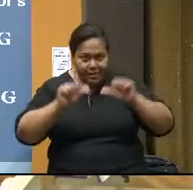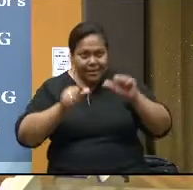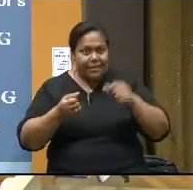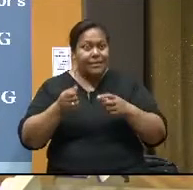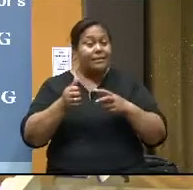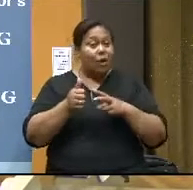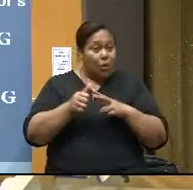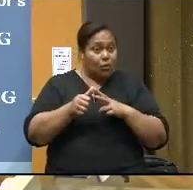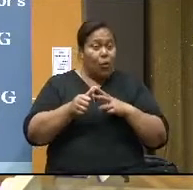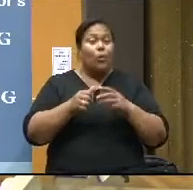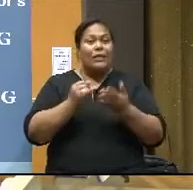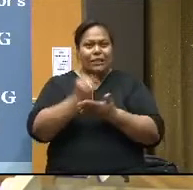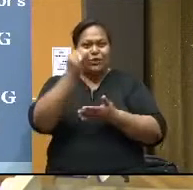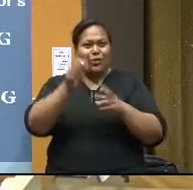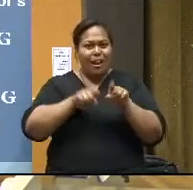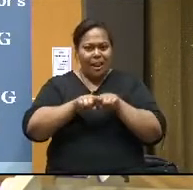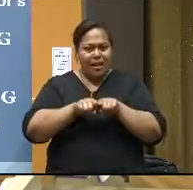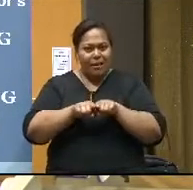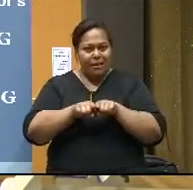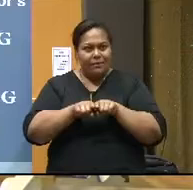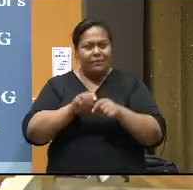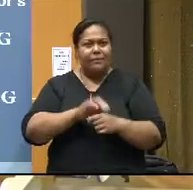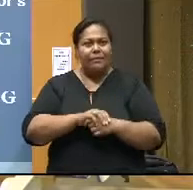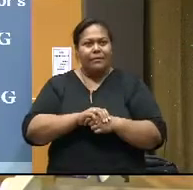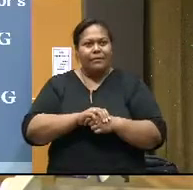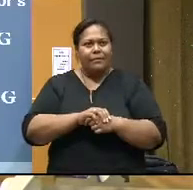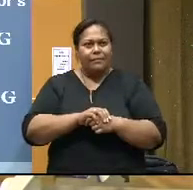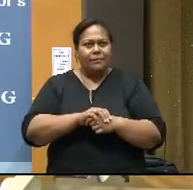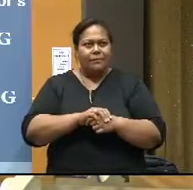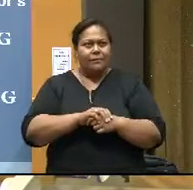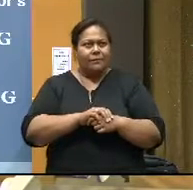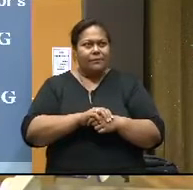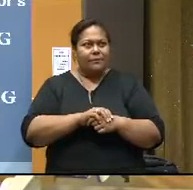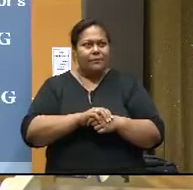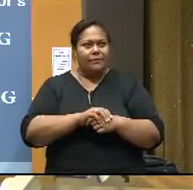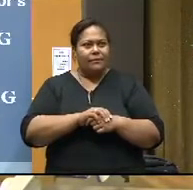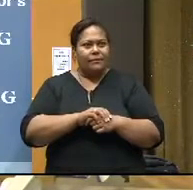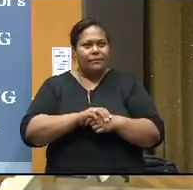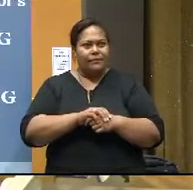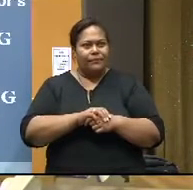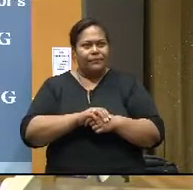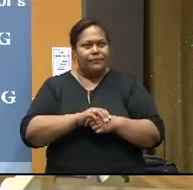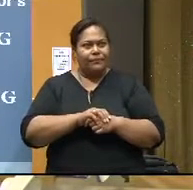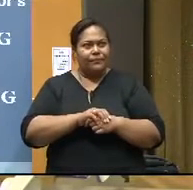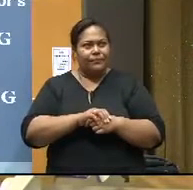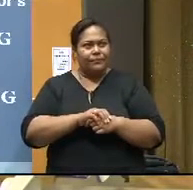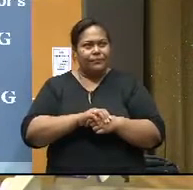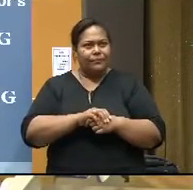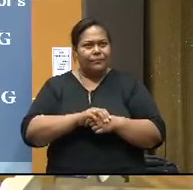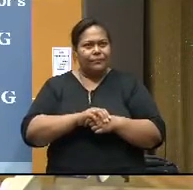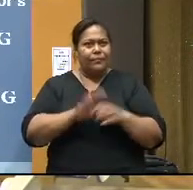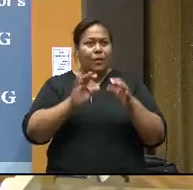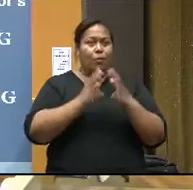and institutional learning. Again, things that have been emphasized by WASC accrediting